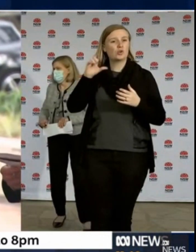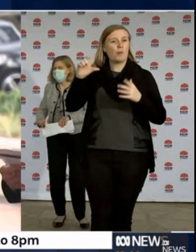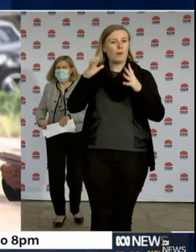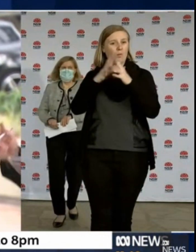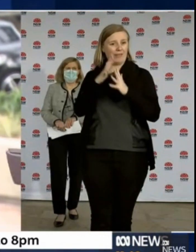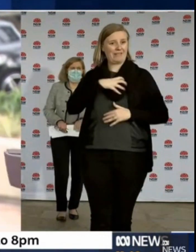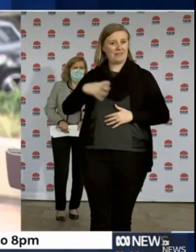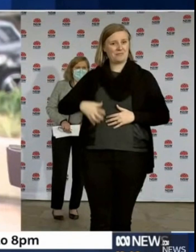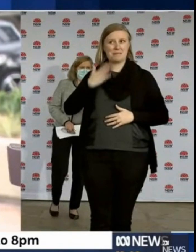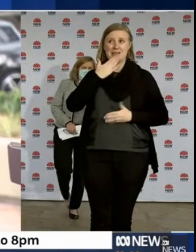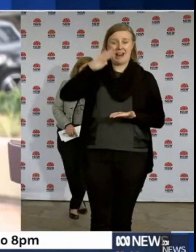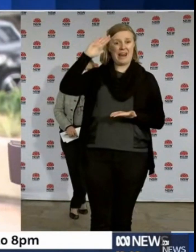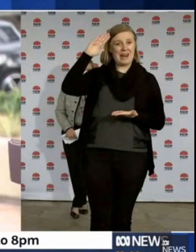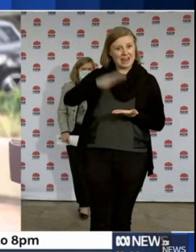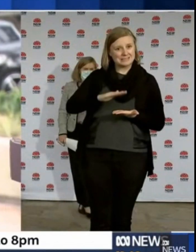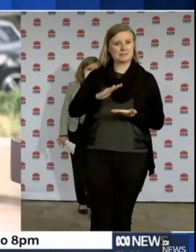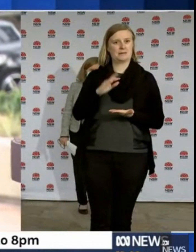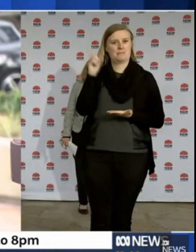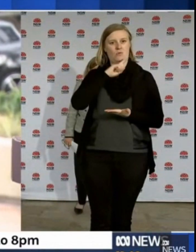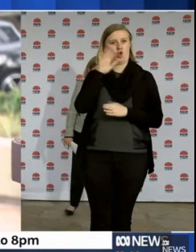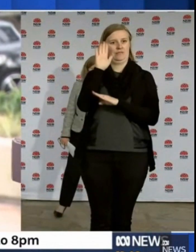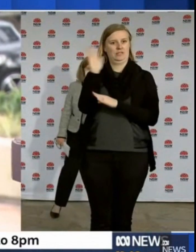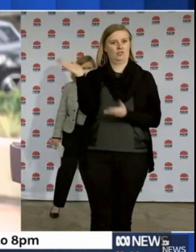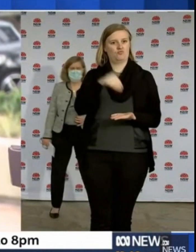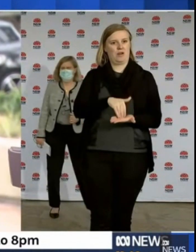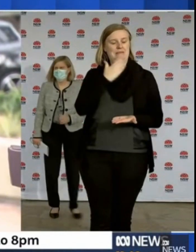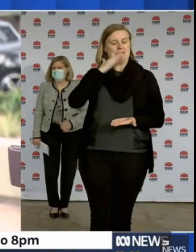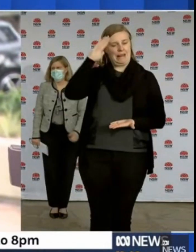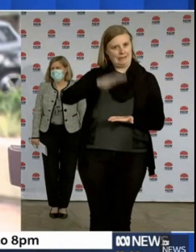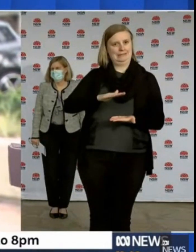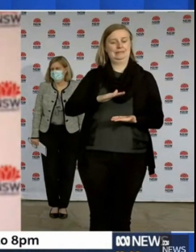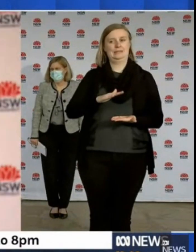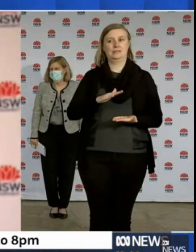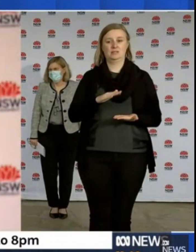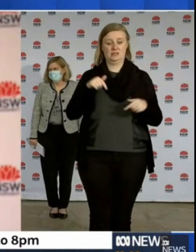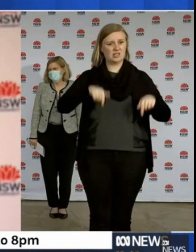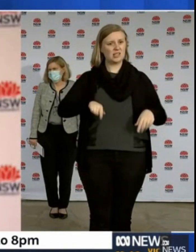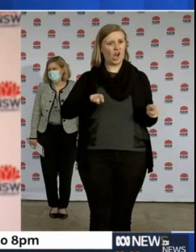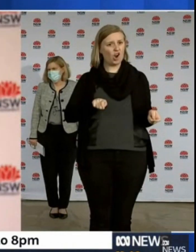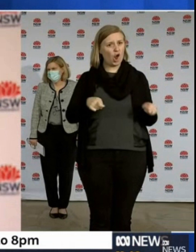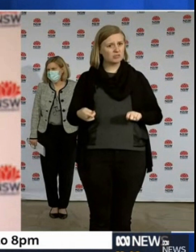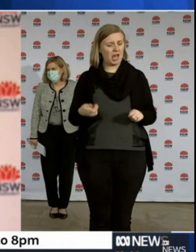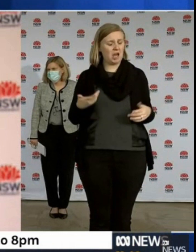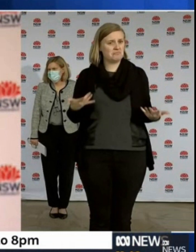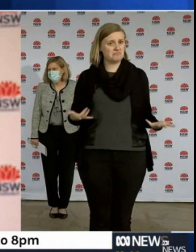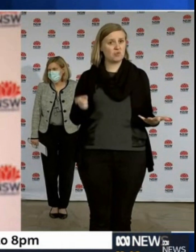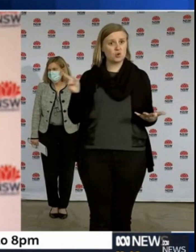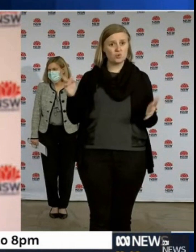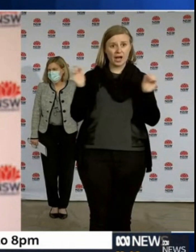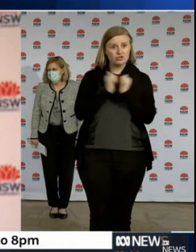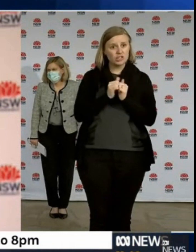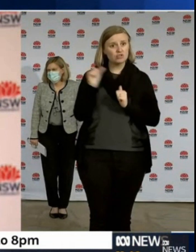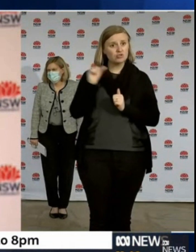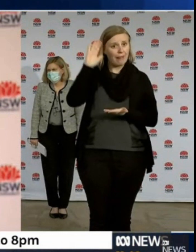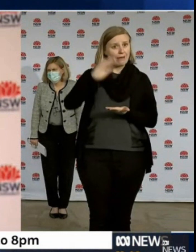numbers going through hotel quarantine there. We're in lockdown with a much bigger outbreak here. Would you support a reduction? Well, the